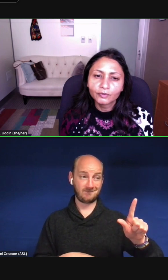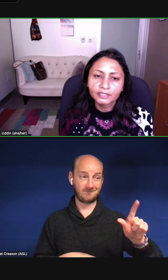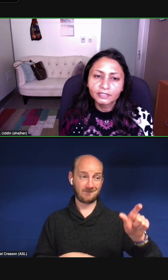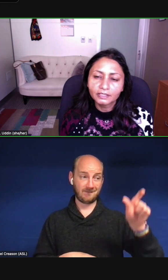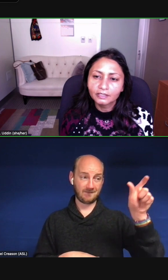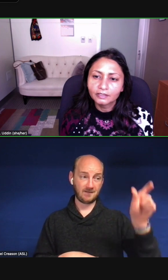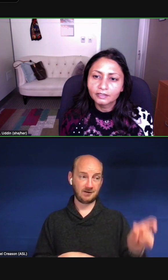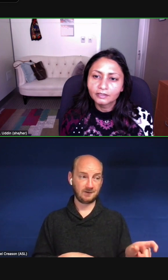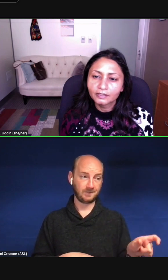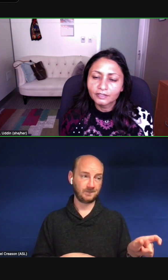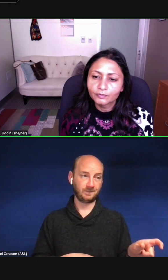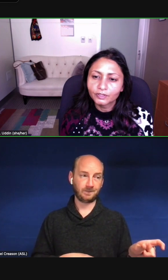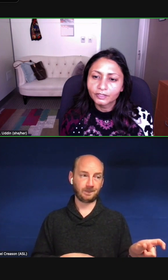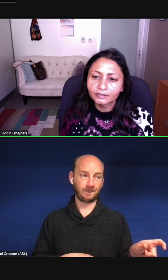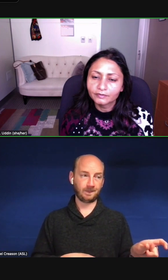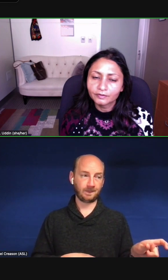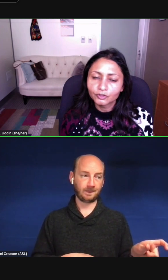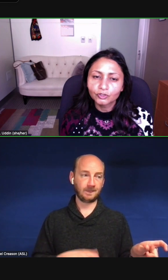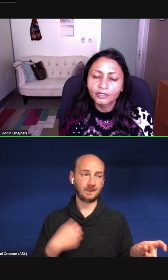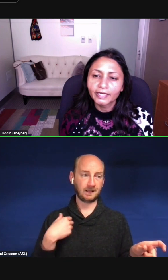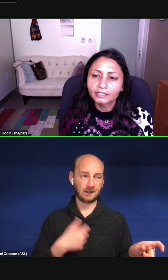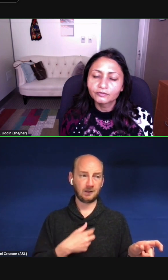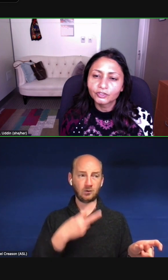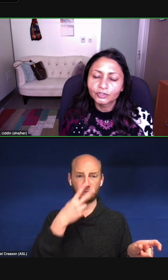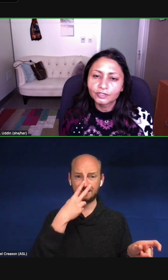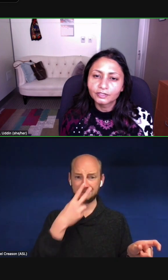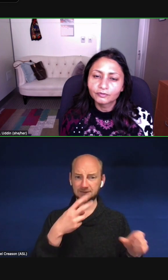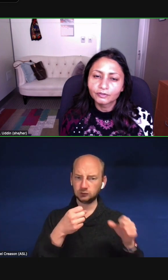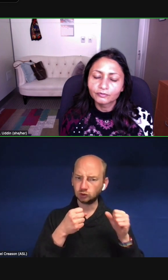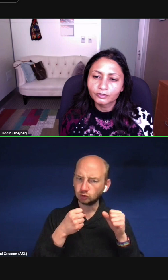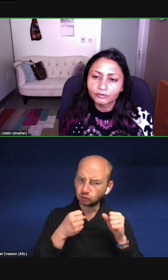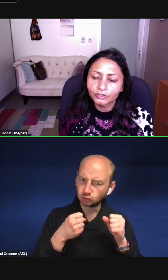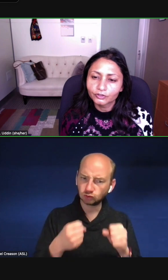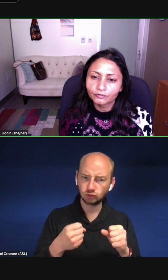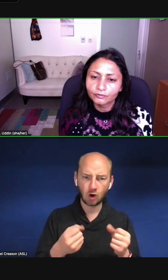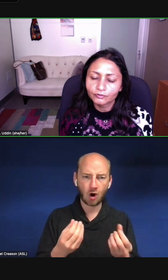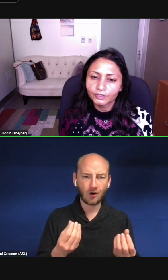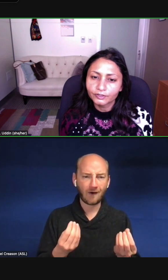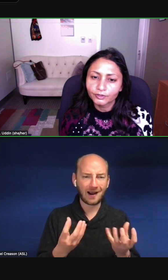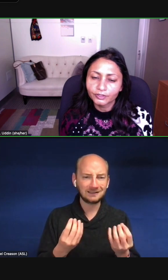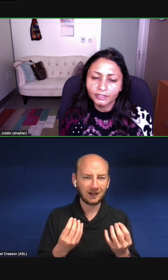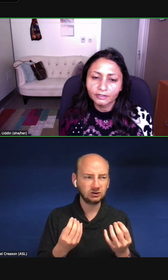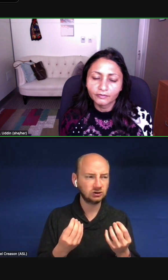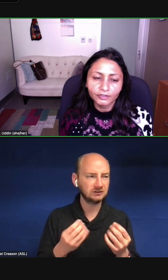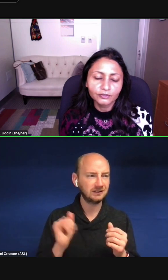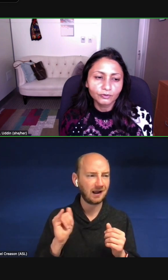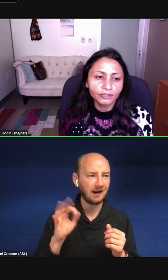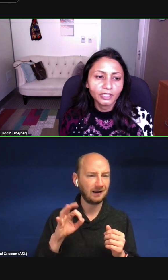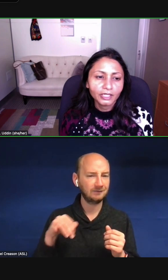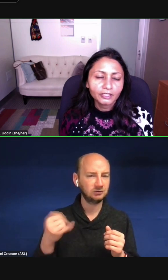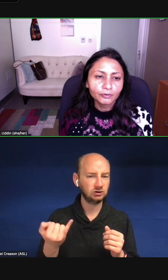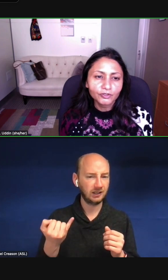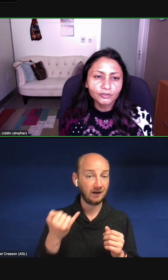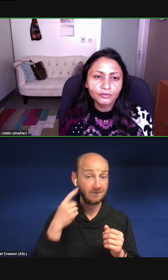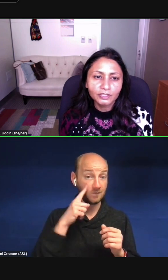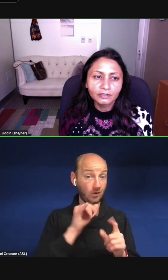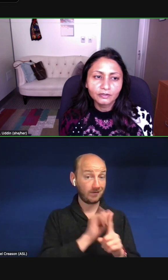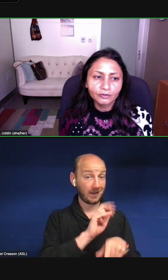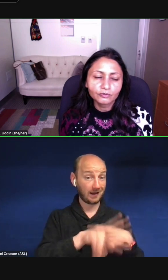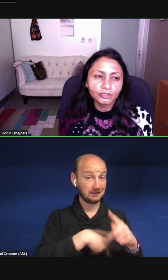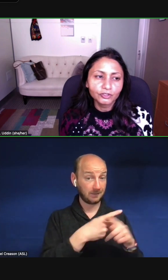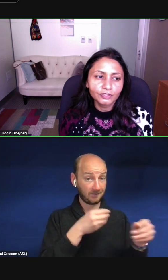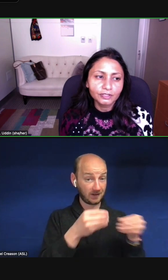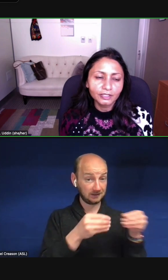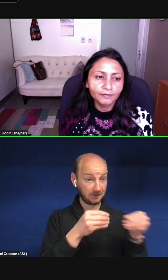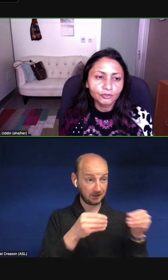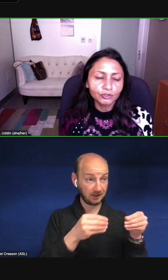even though we see these really strong activations in inferior frontal junction for flexibility of this sort, you also see